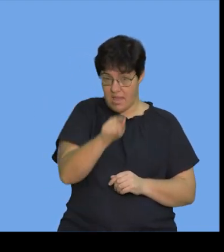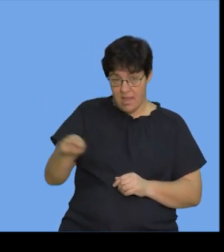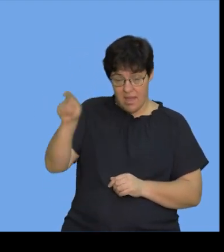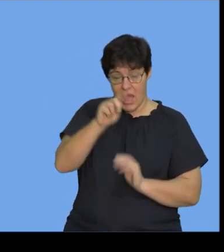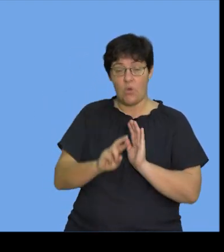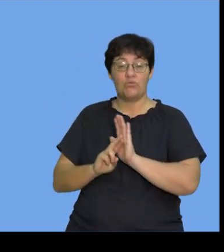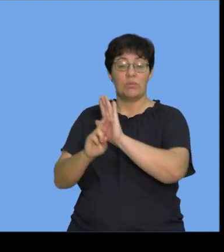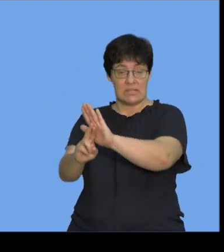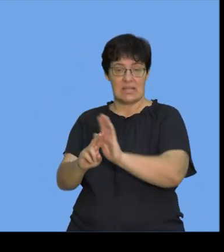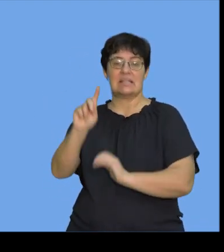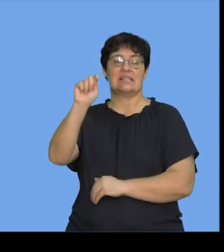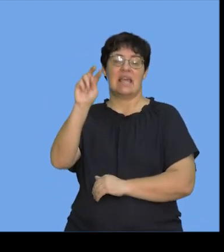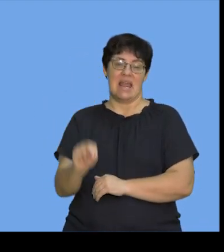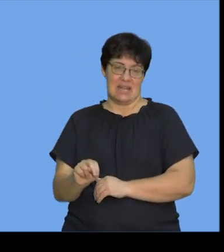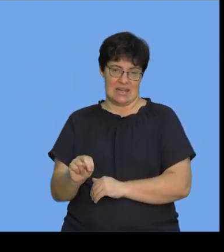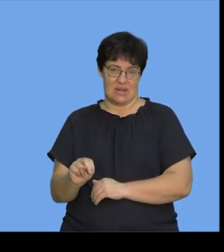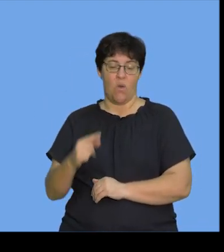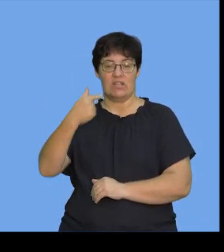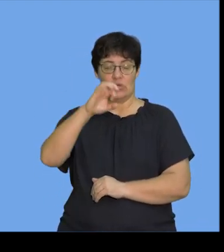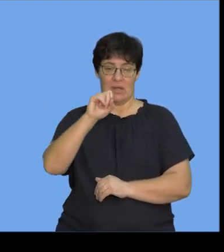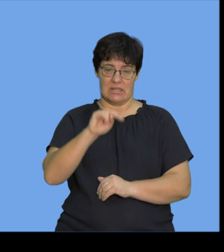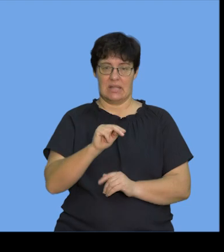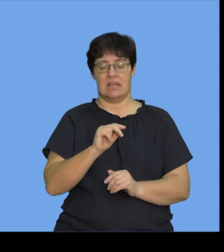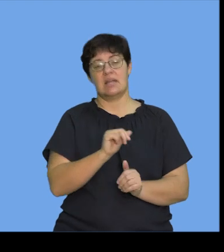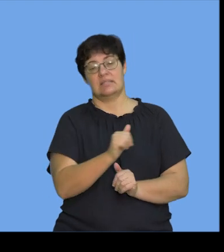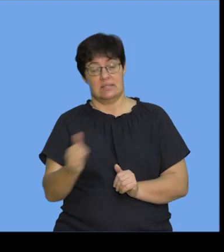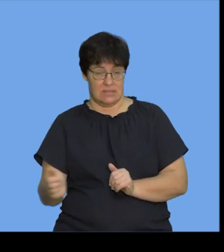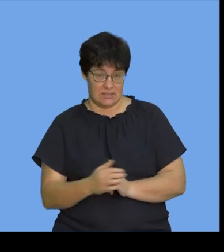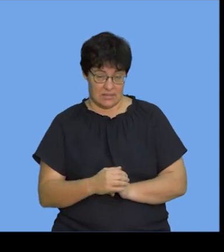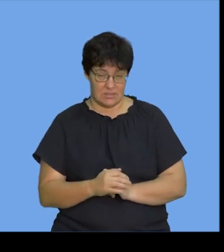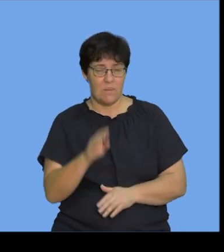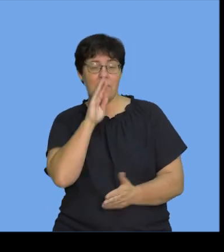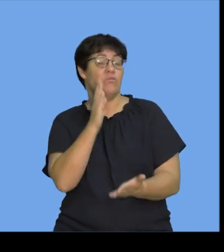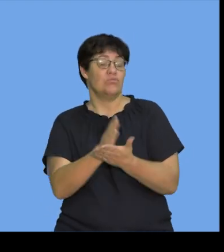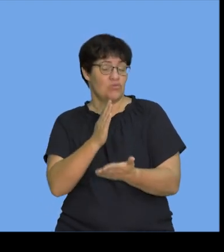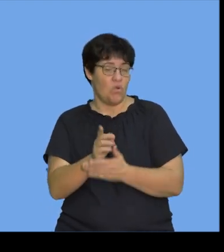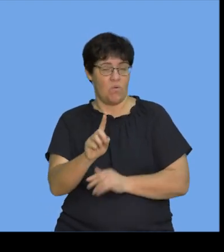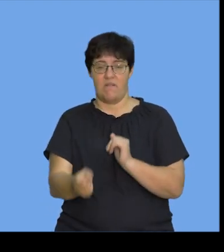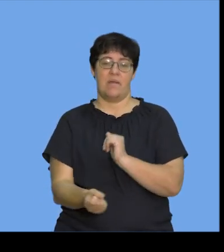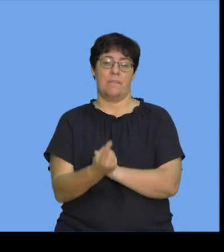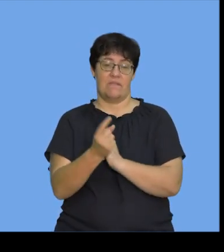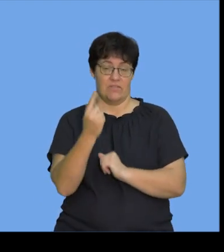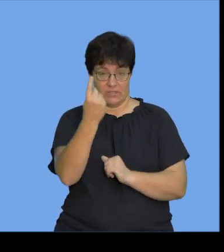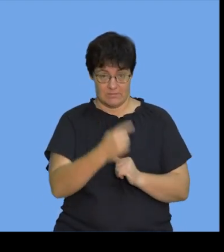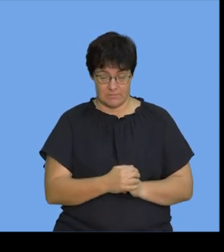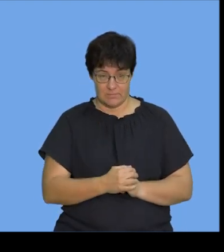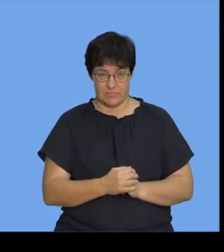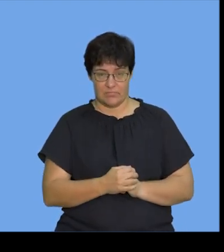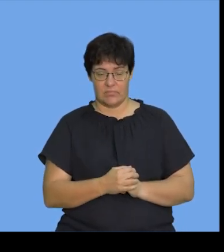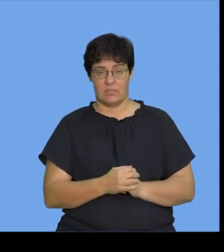represents Tn of a geometric series. So you need to make sure that that's the first thing that you find. And then from